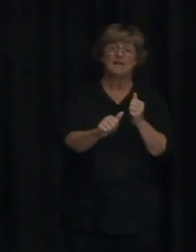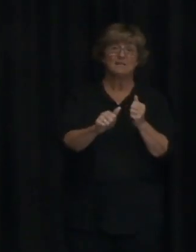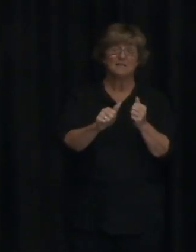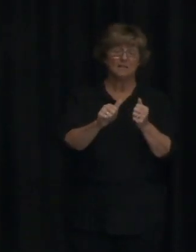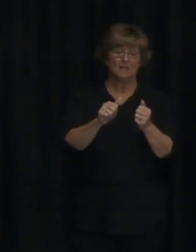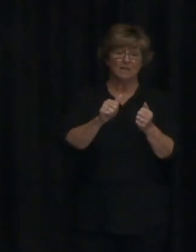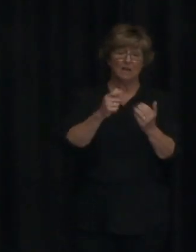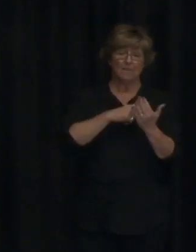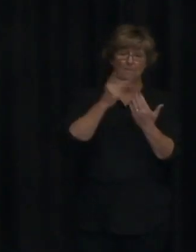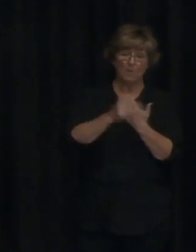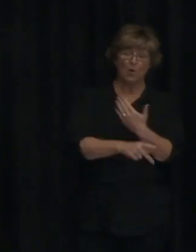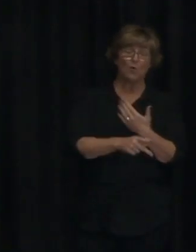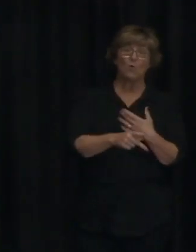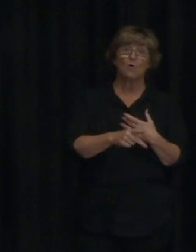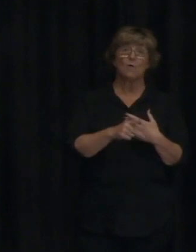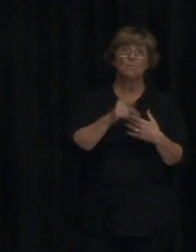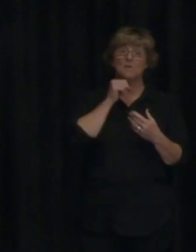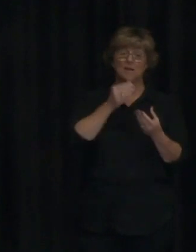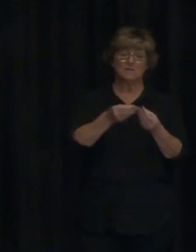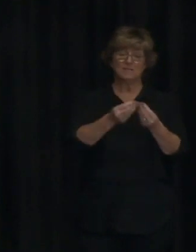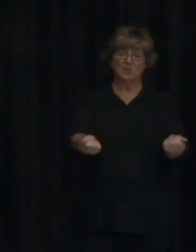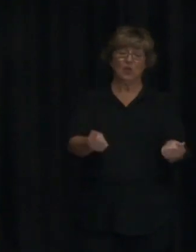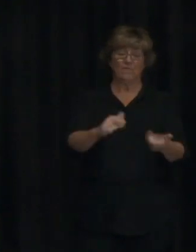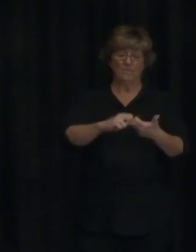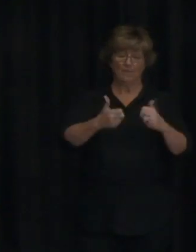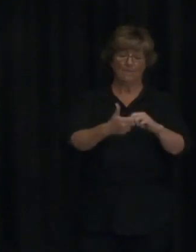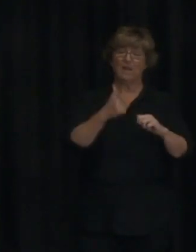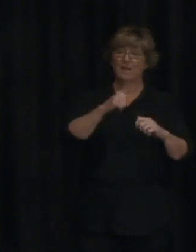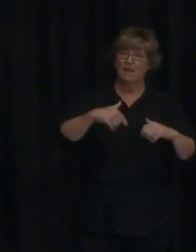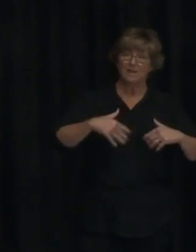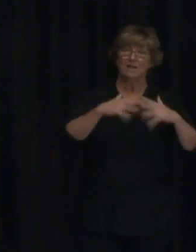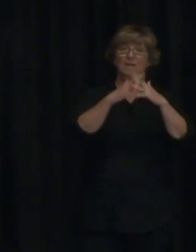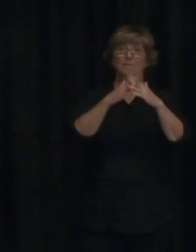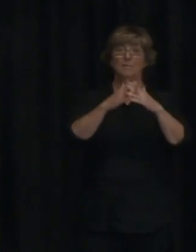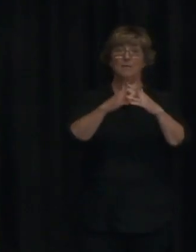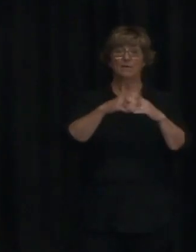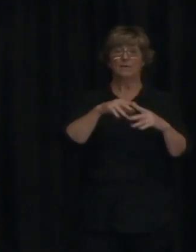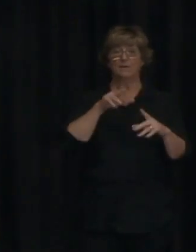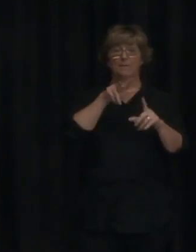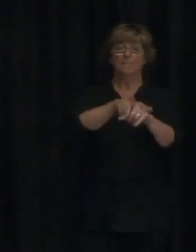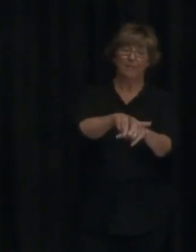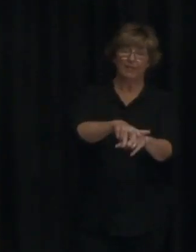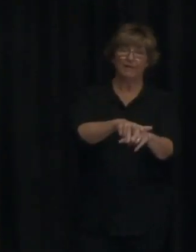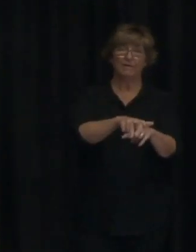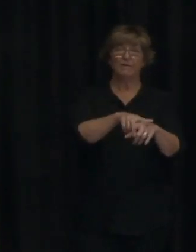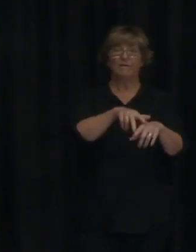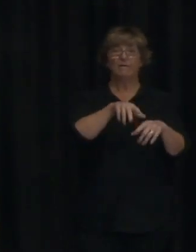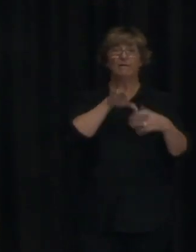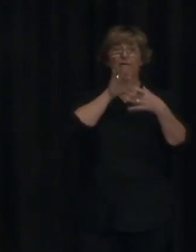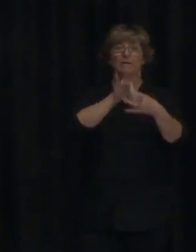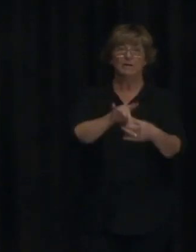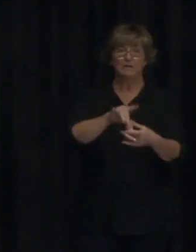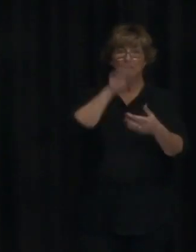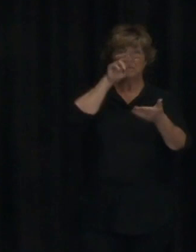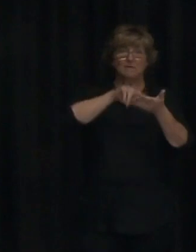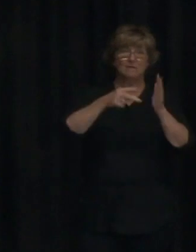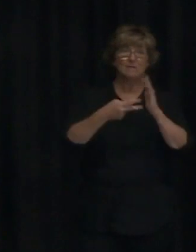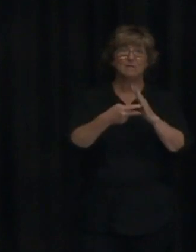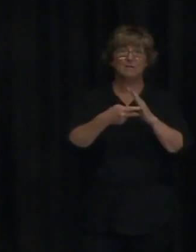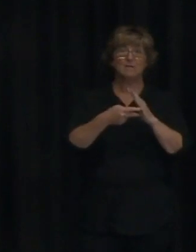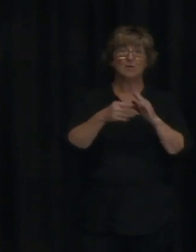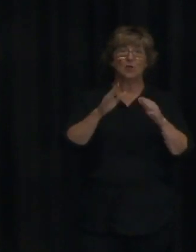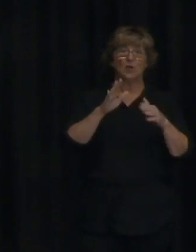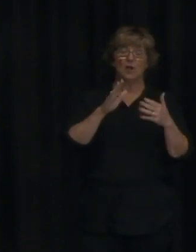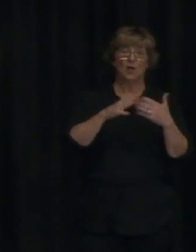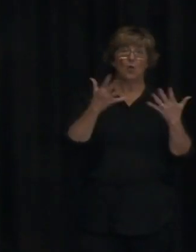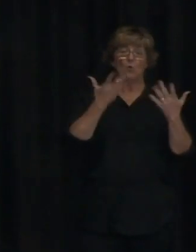I mean, program passing is not problem solving. You got to implement, you got to apply, and in that application, you got to deal with intended and unintended consequences.